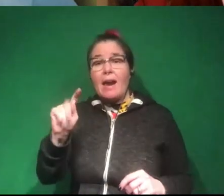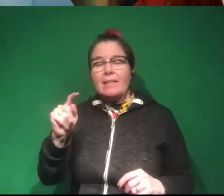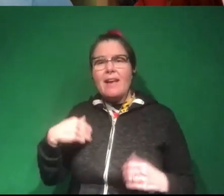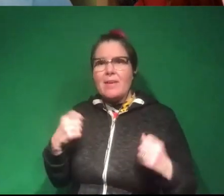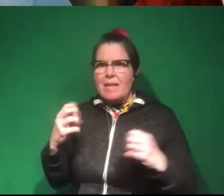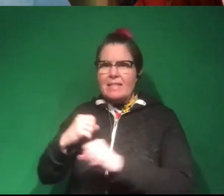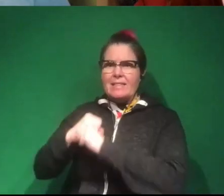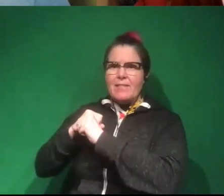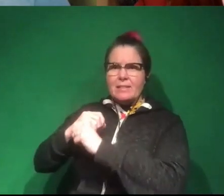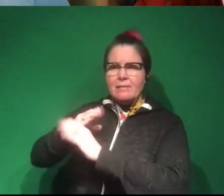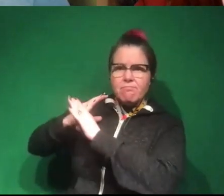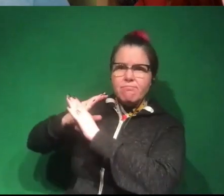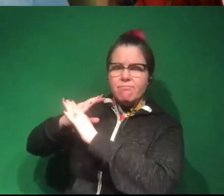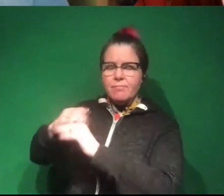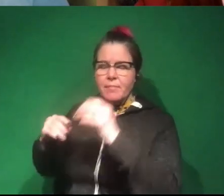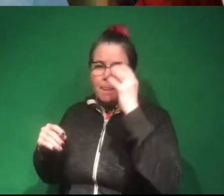that usually